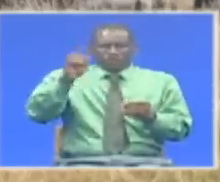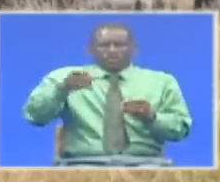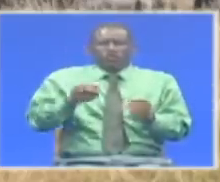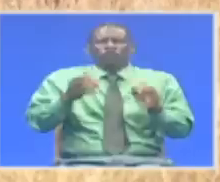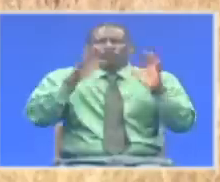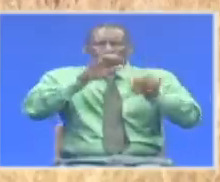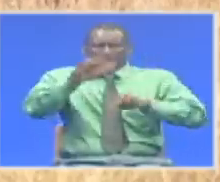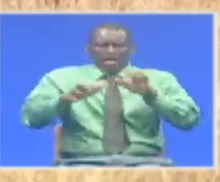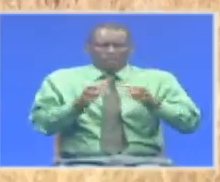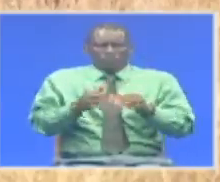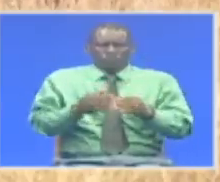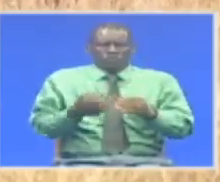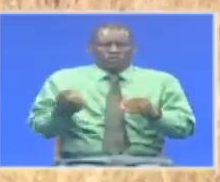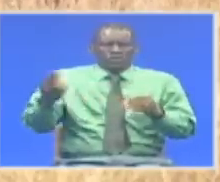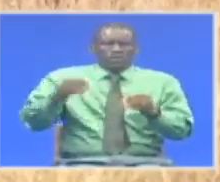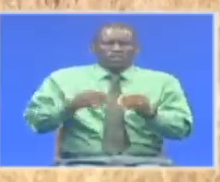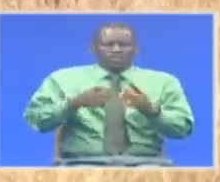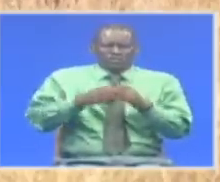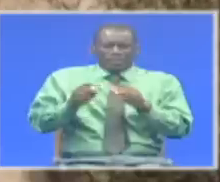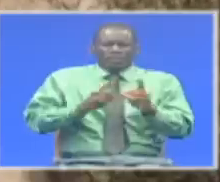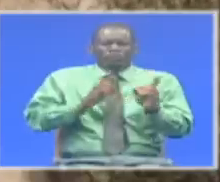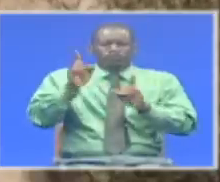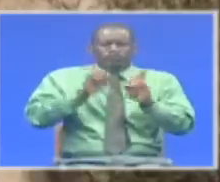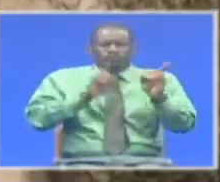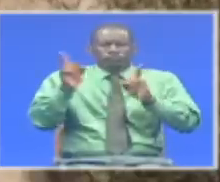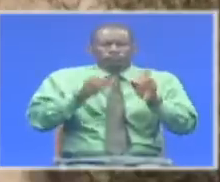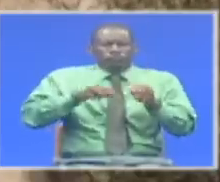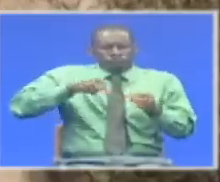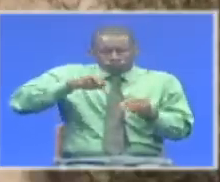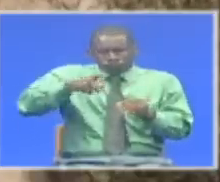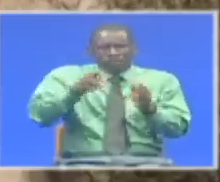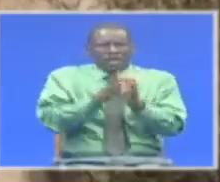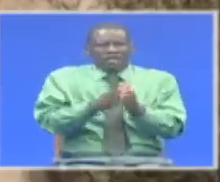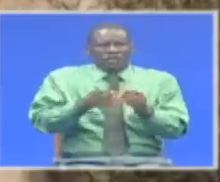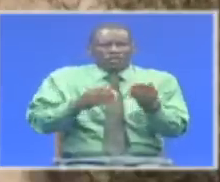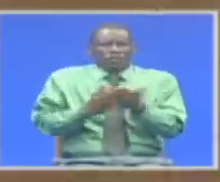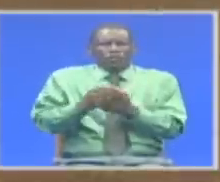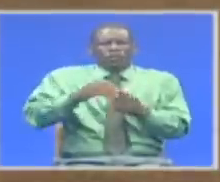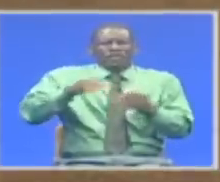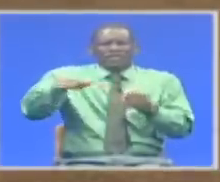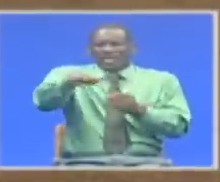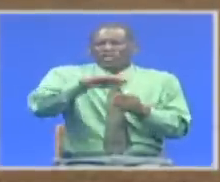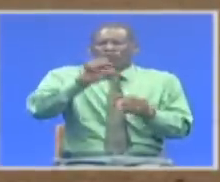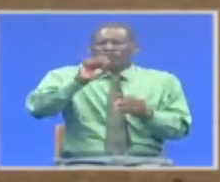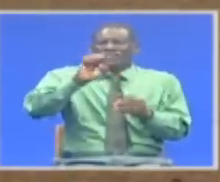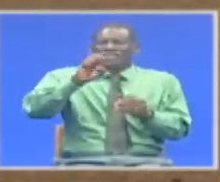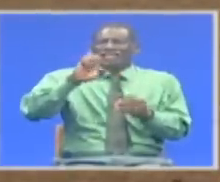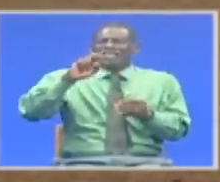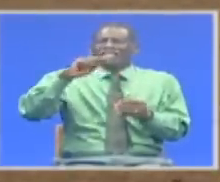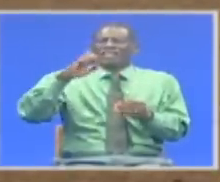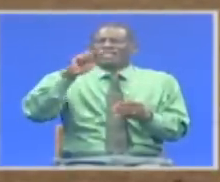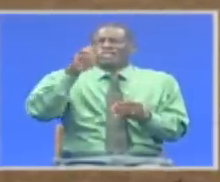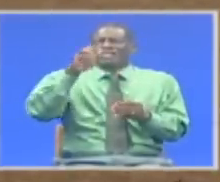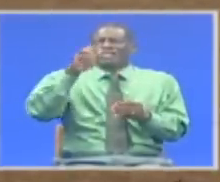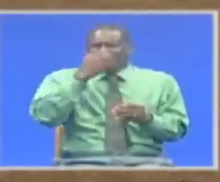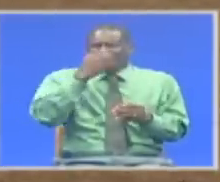wildebeests scan the air for distant scents of rain. From the broad grasslands of the Serengeti in Tanzania, the thousands of them